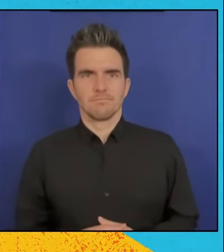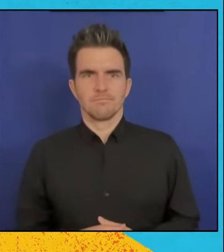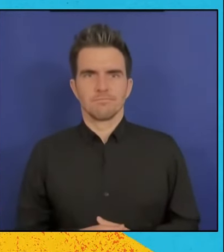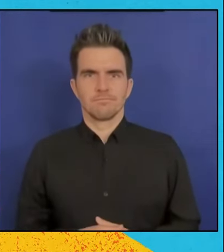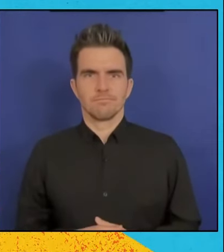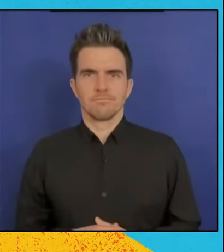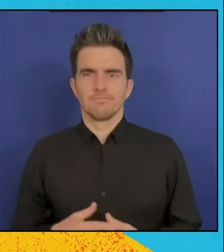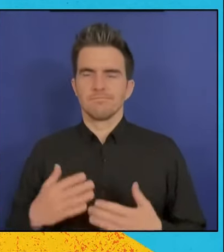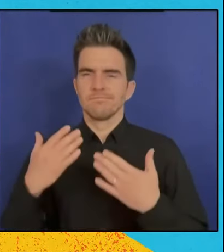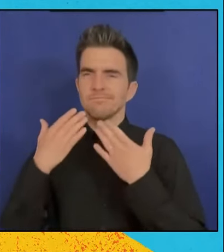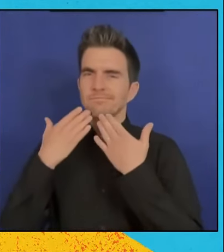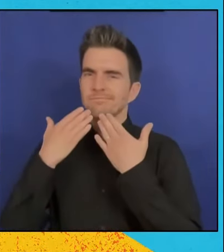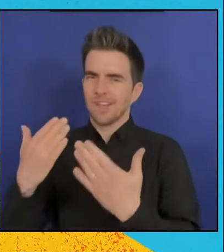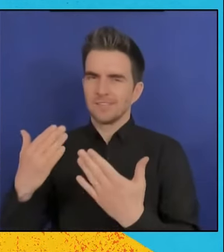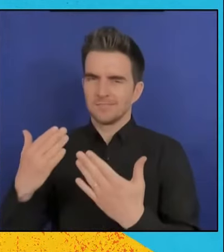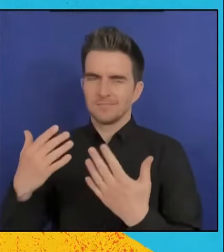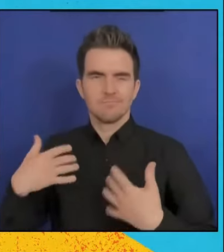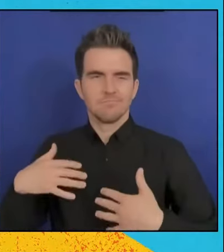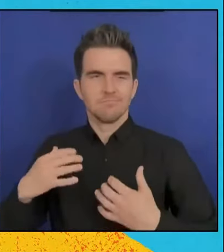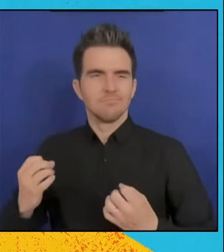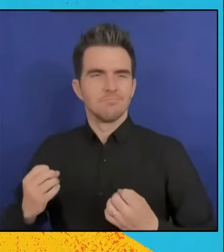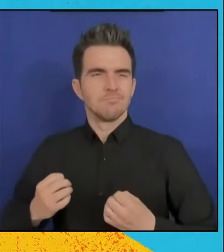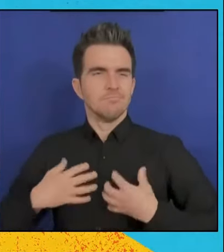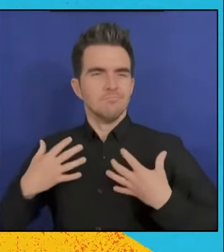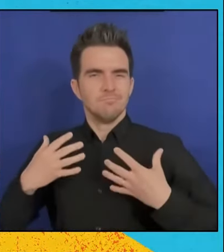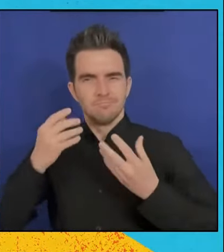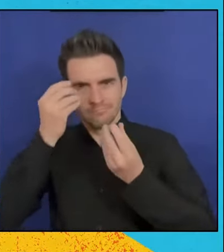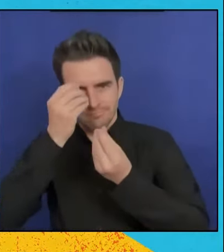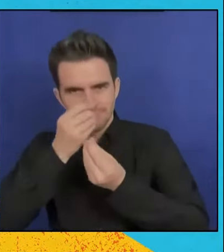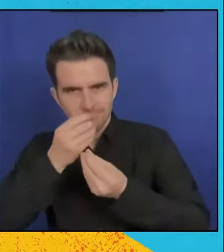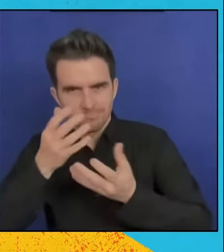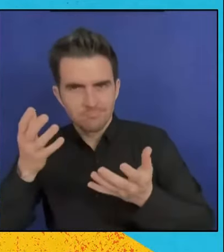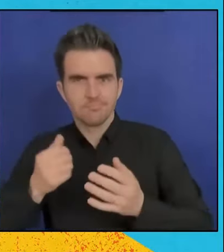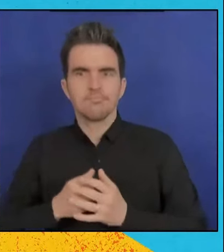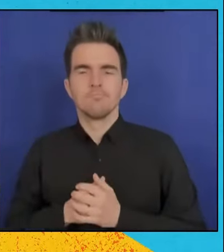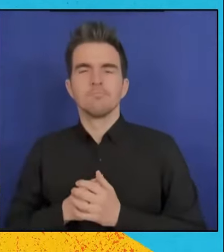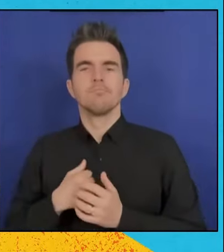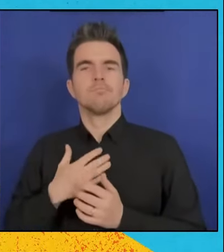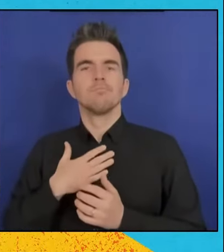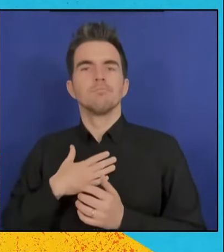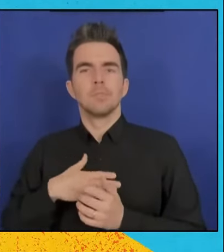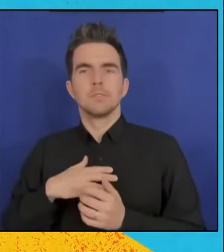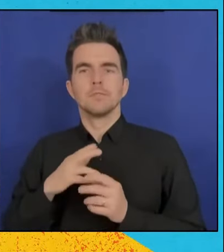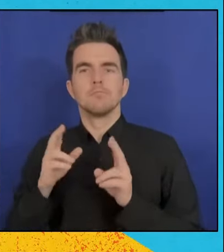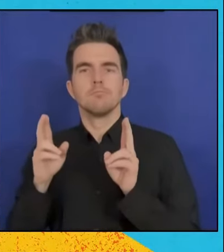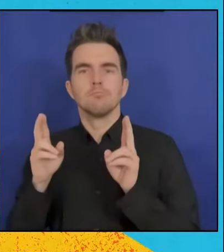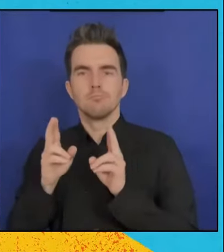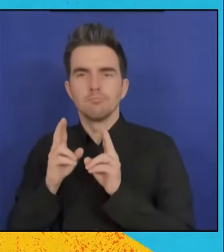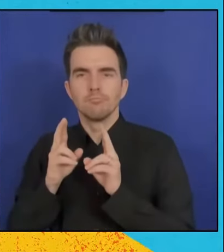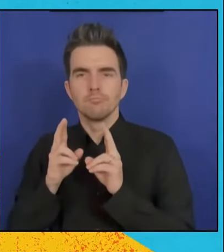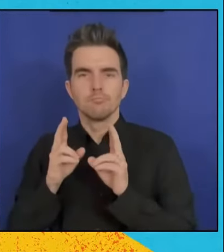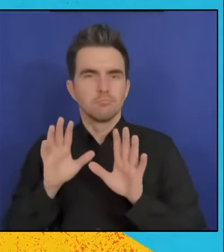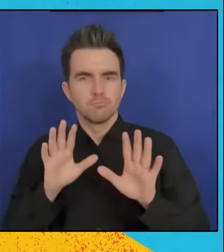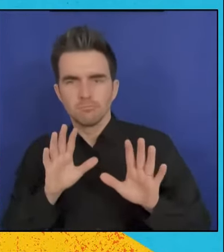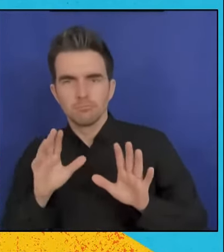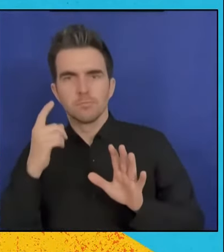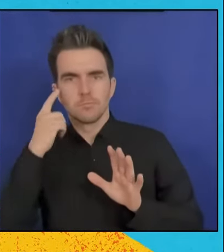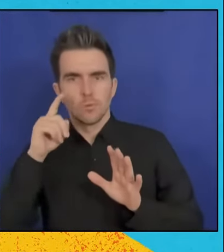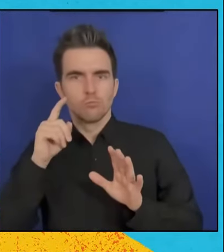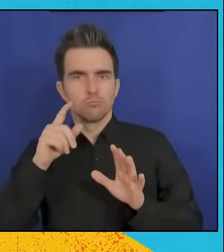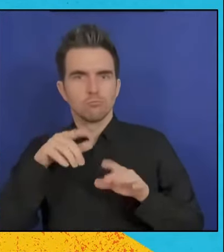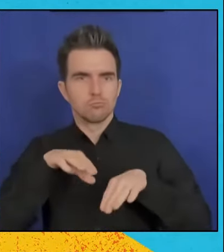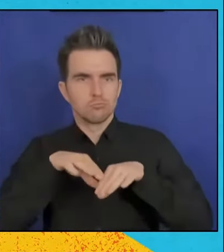who is the Bureau Chief and Correspondent of South African Broadcasting Corp of the United Nations, featuring keynote